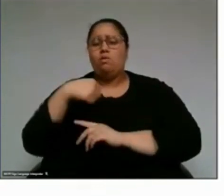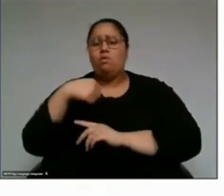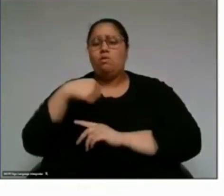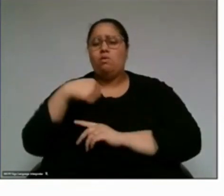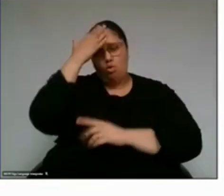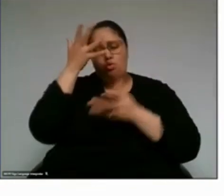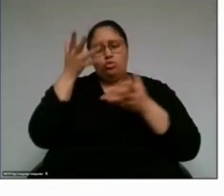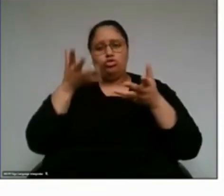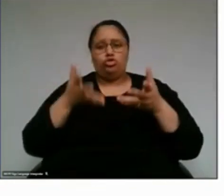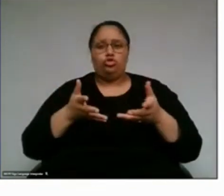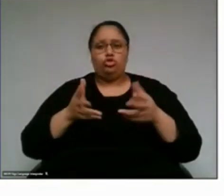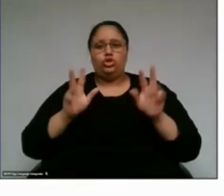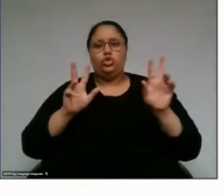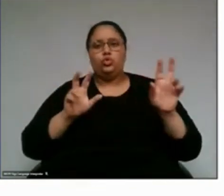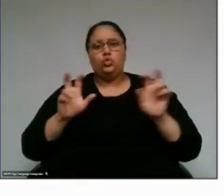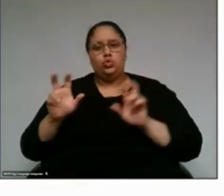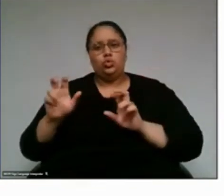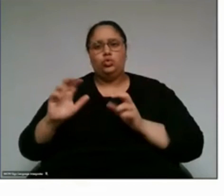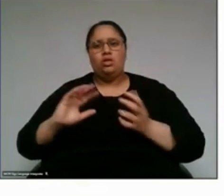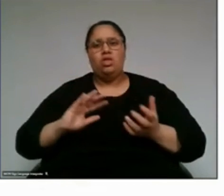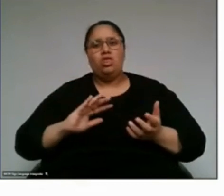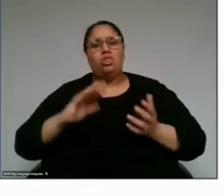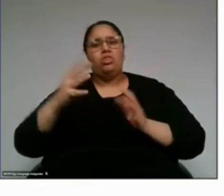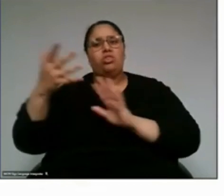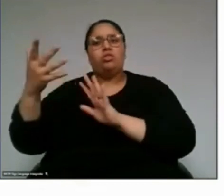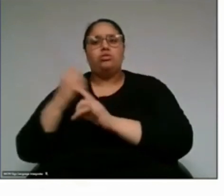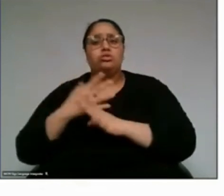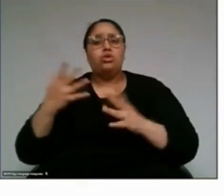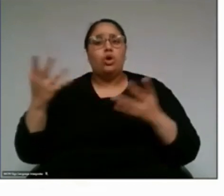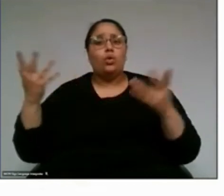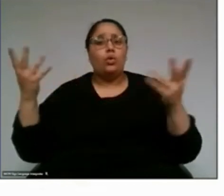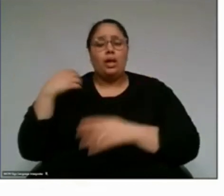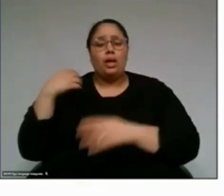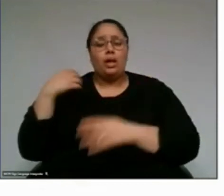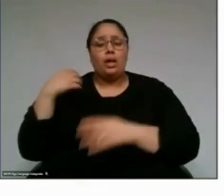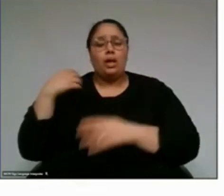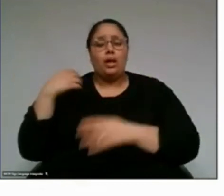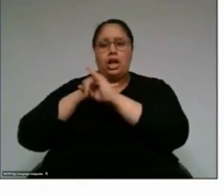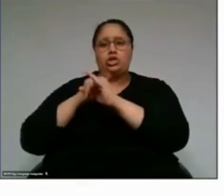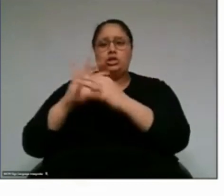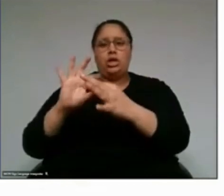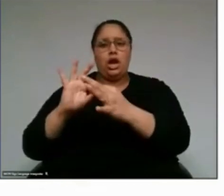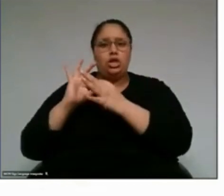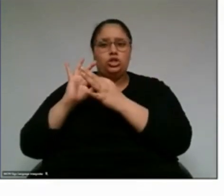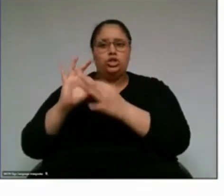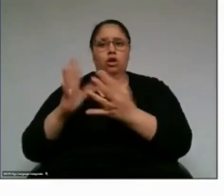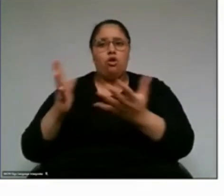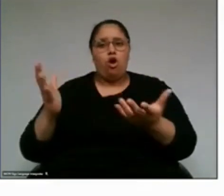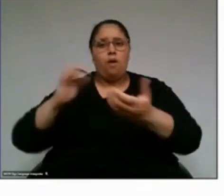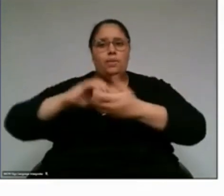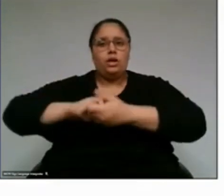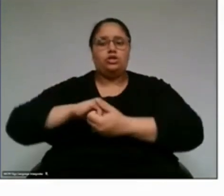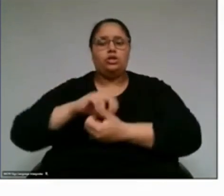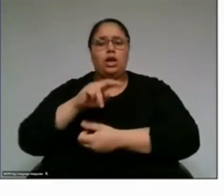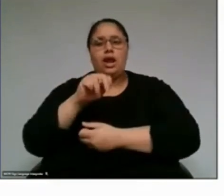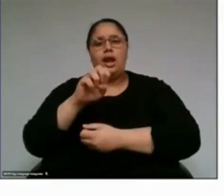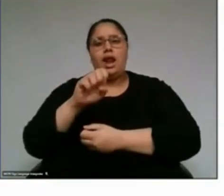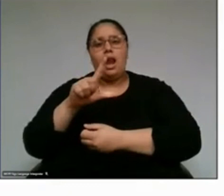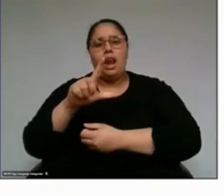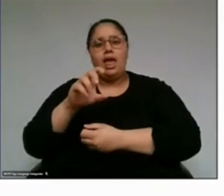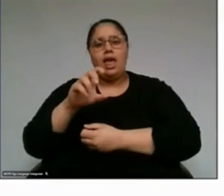issue. The shambles began with the Minister of International Relations and Cooperation, Naledi Pandor, believe it or